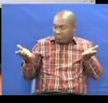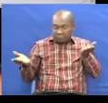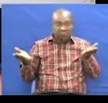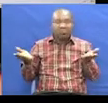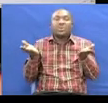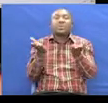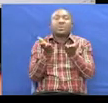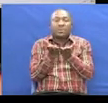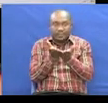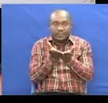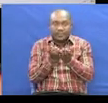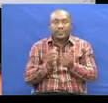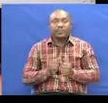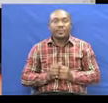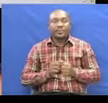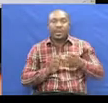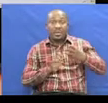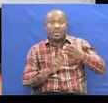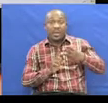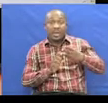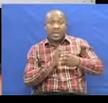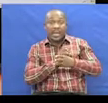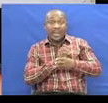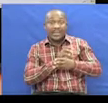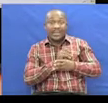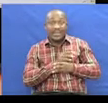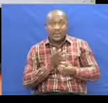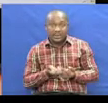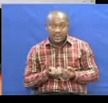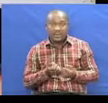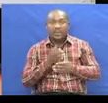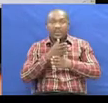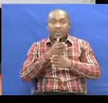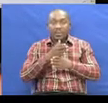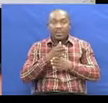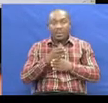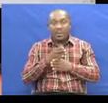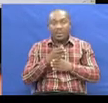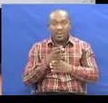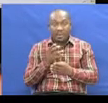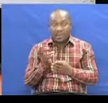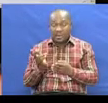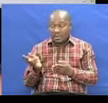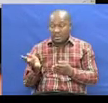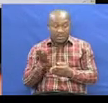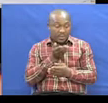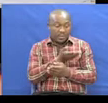And the third characteristic is about these two sides.